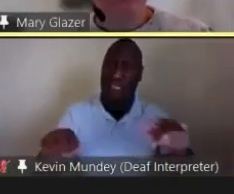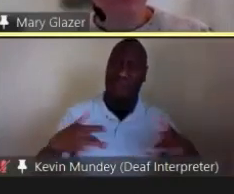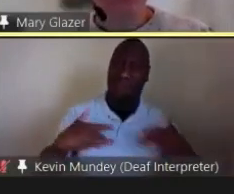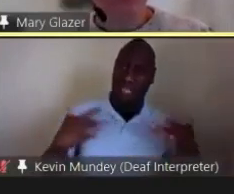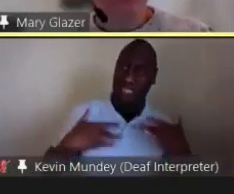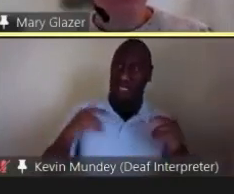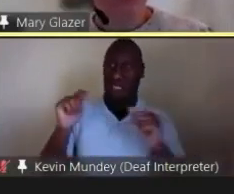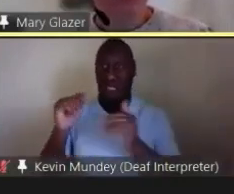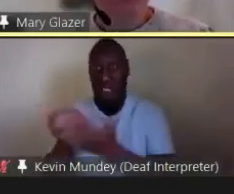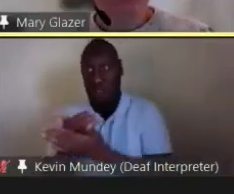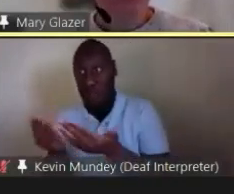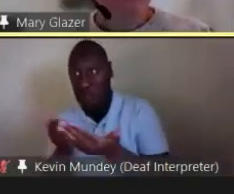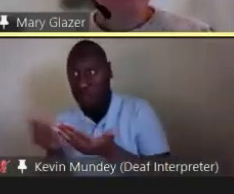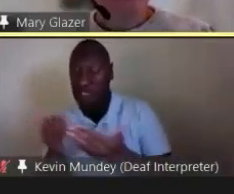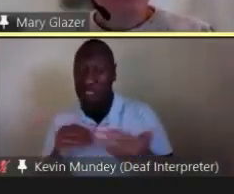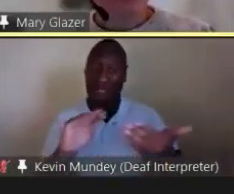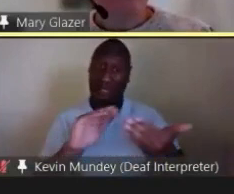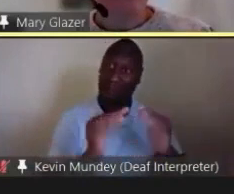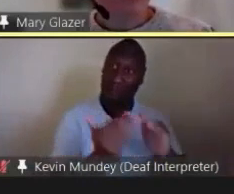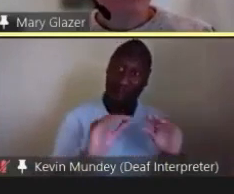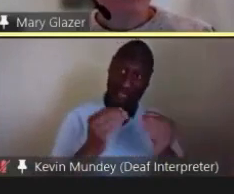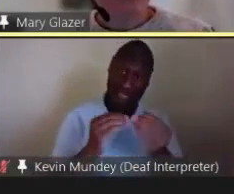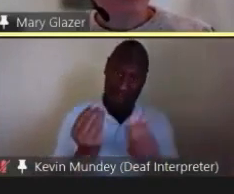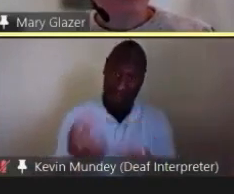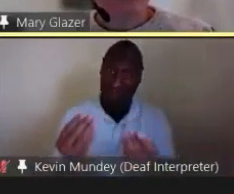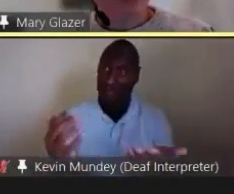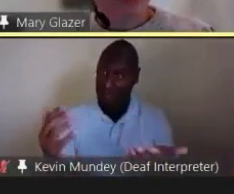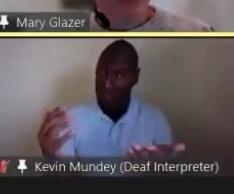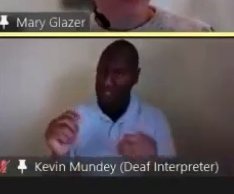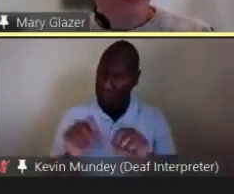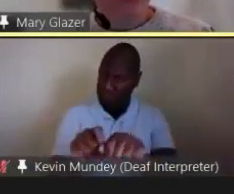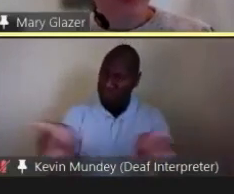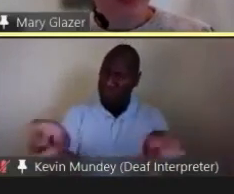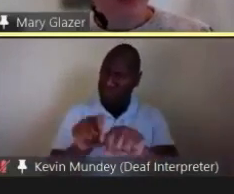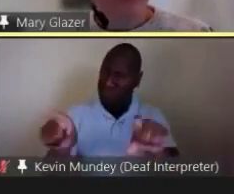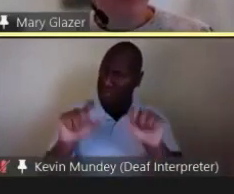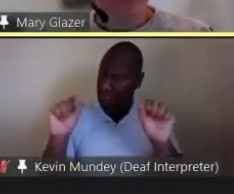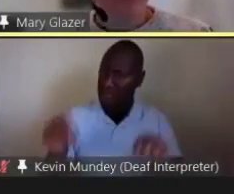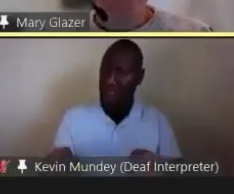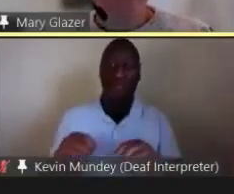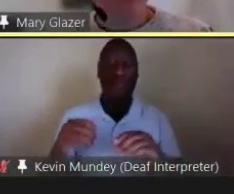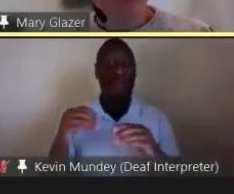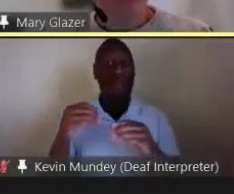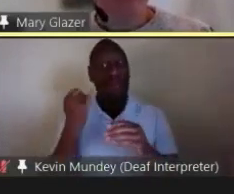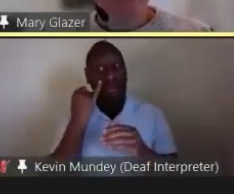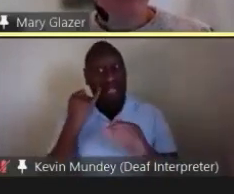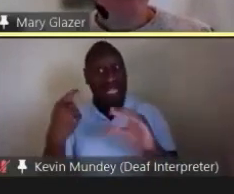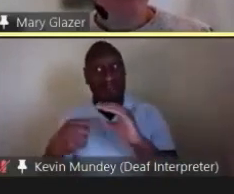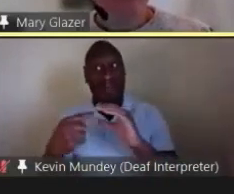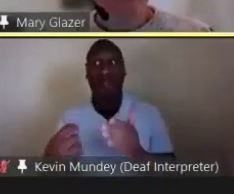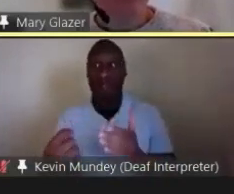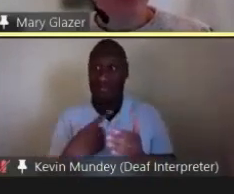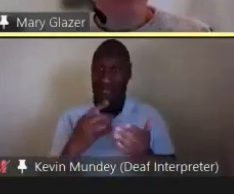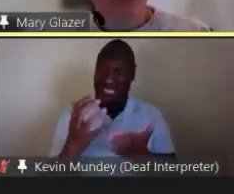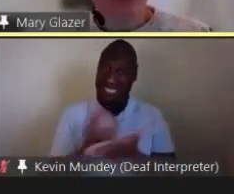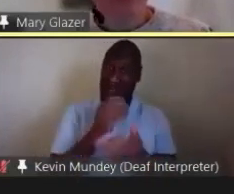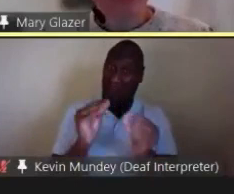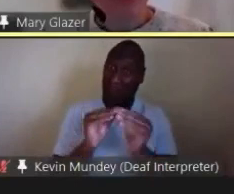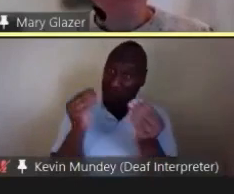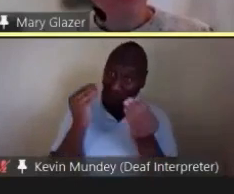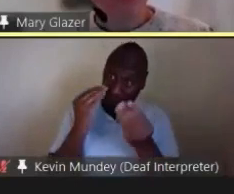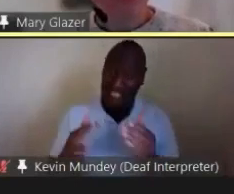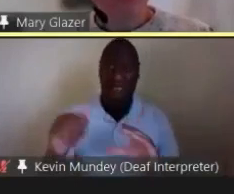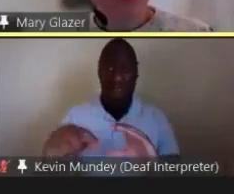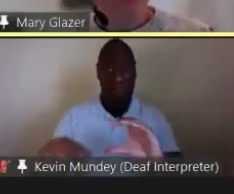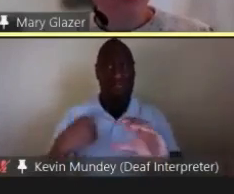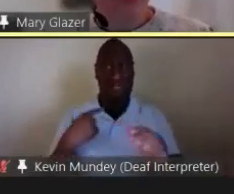by community organizations. If you would like to join this email list to get up-to-date information, please email me